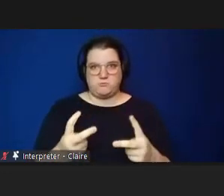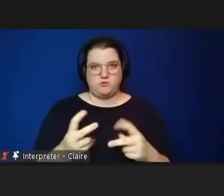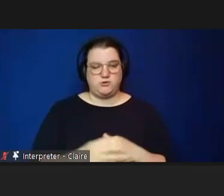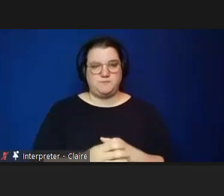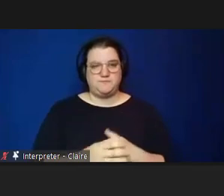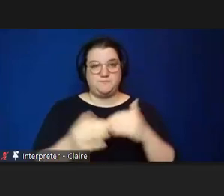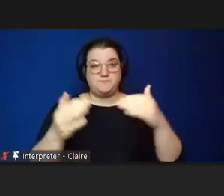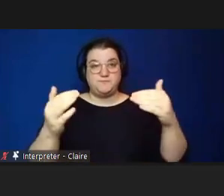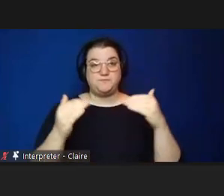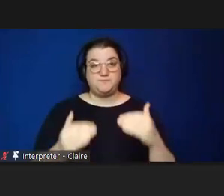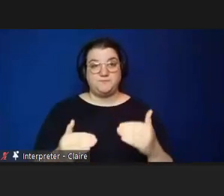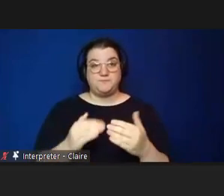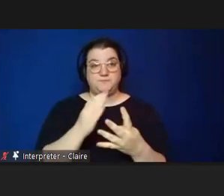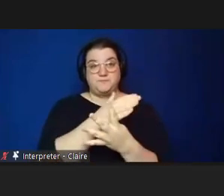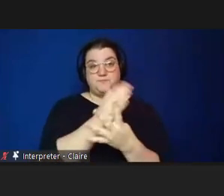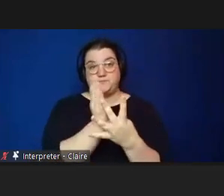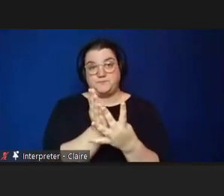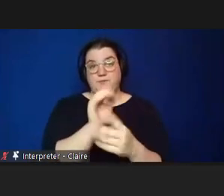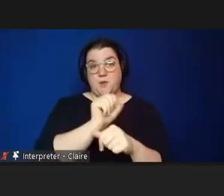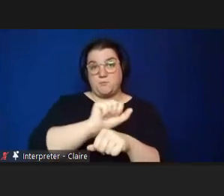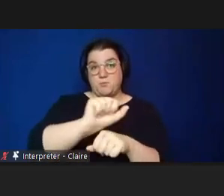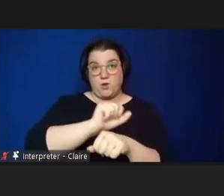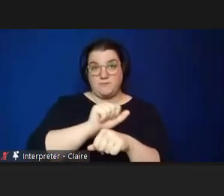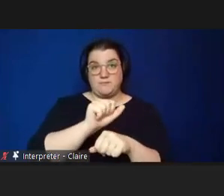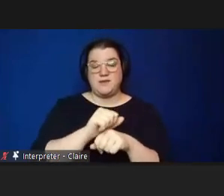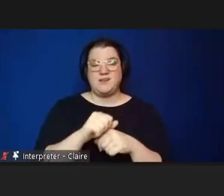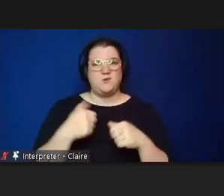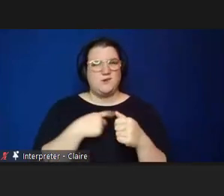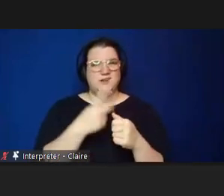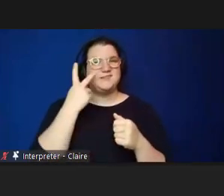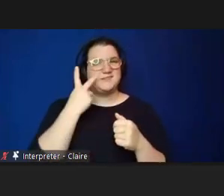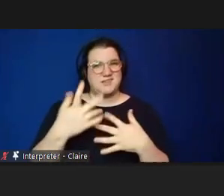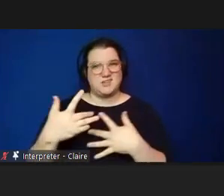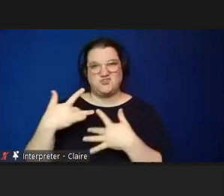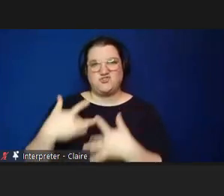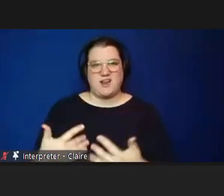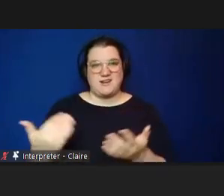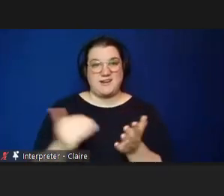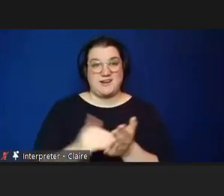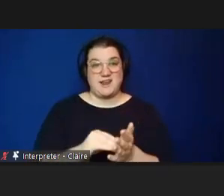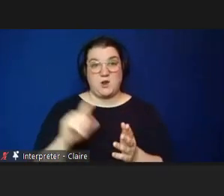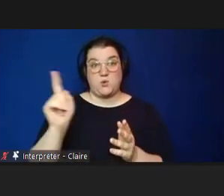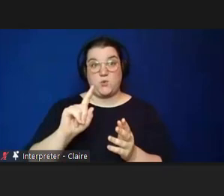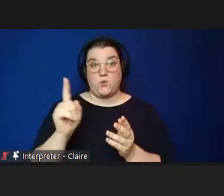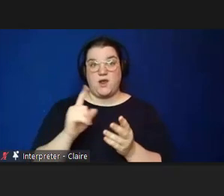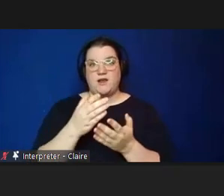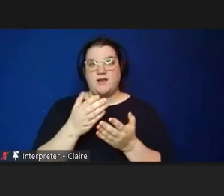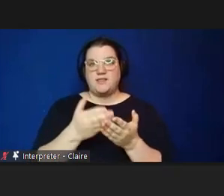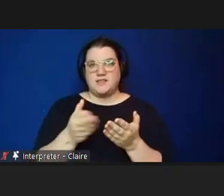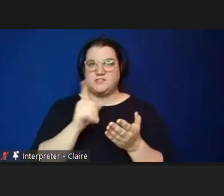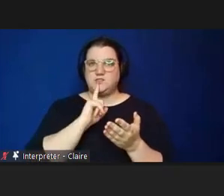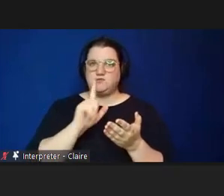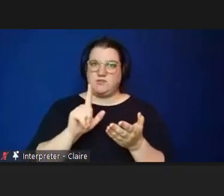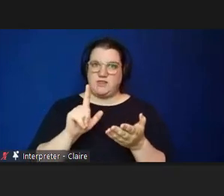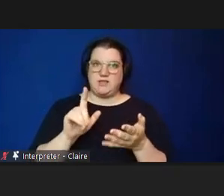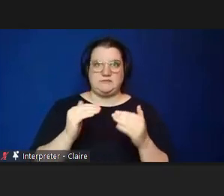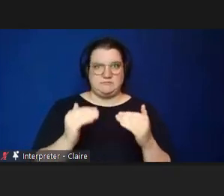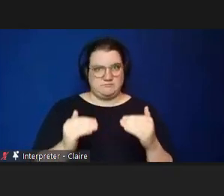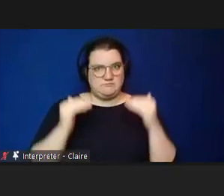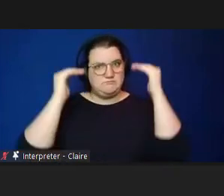Employment, again, we're seeing the same trend, and we'll see this across the board where things were really heightened for disruption at the beginning of the